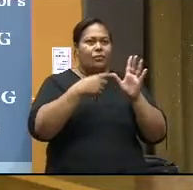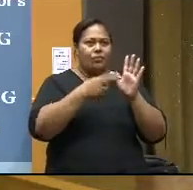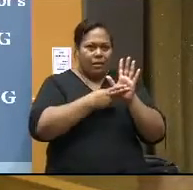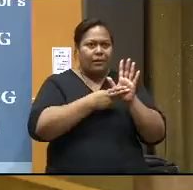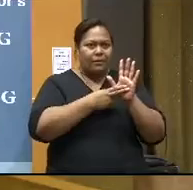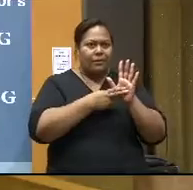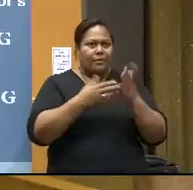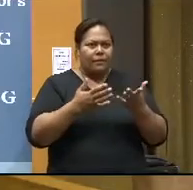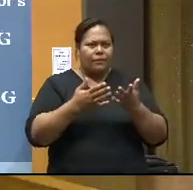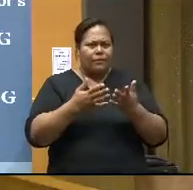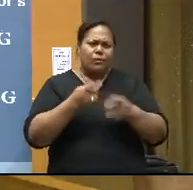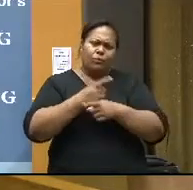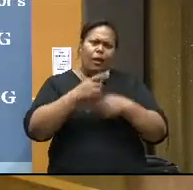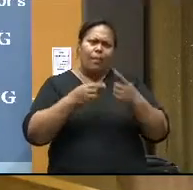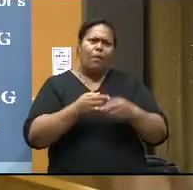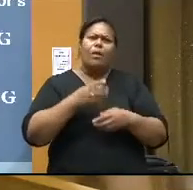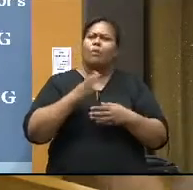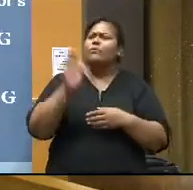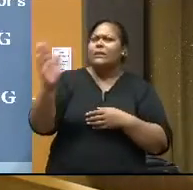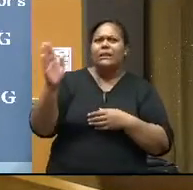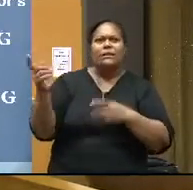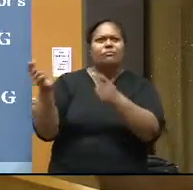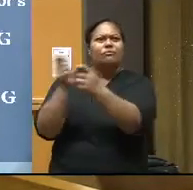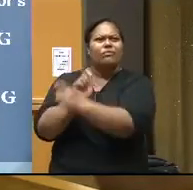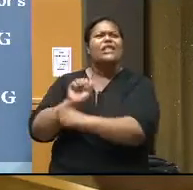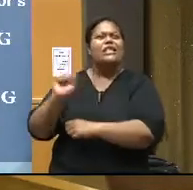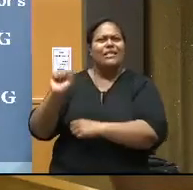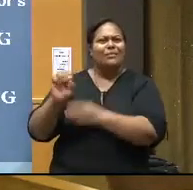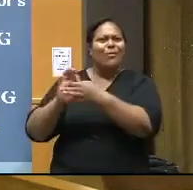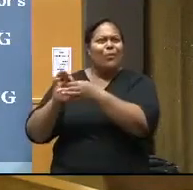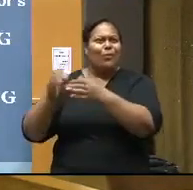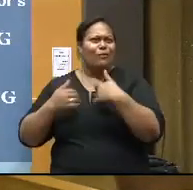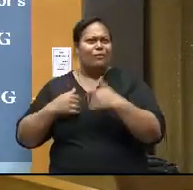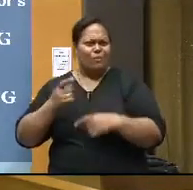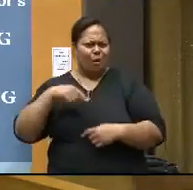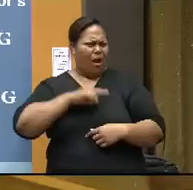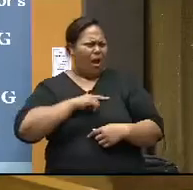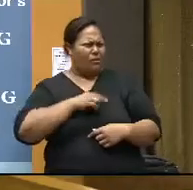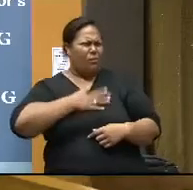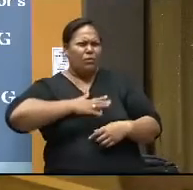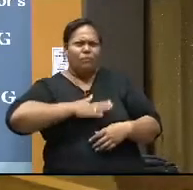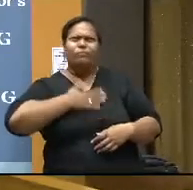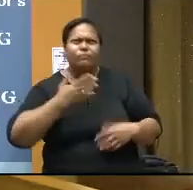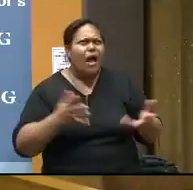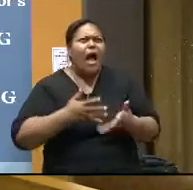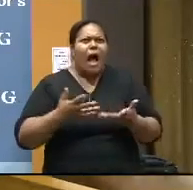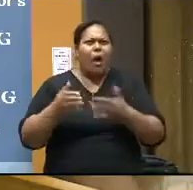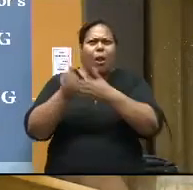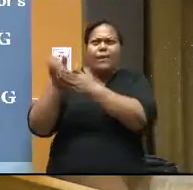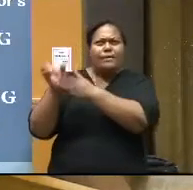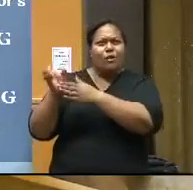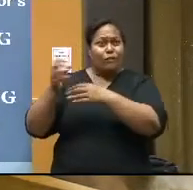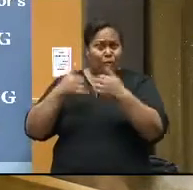transformed his own university. We were keenly interested in this whole idea about how have people, how have